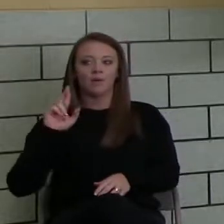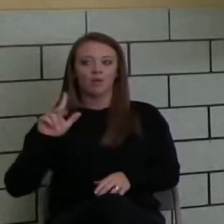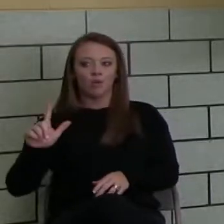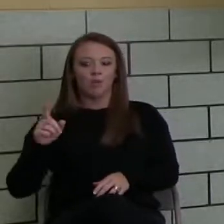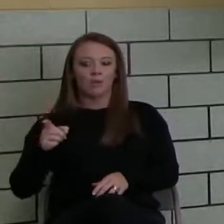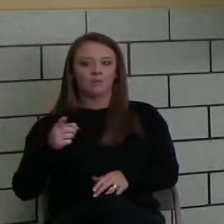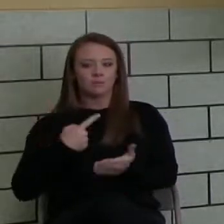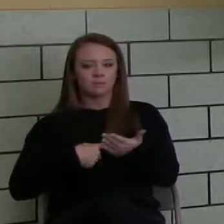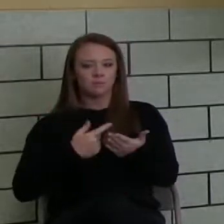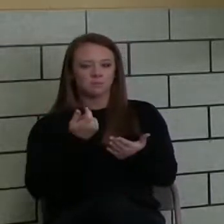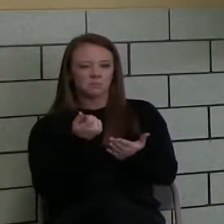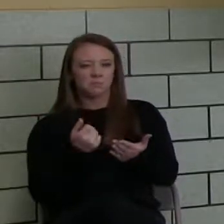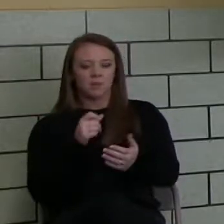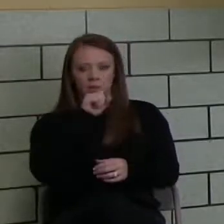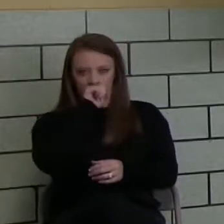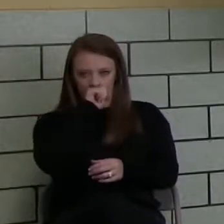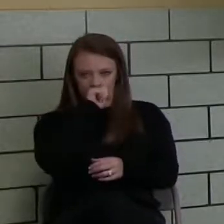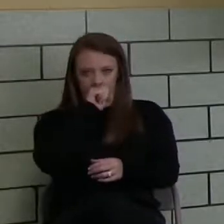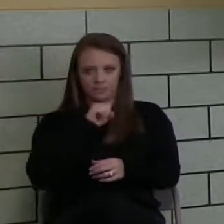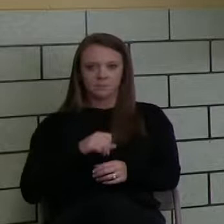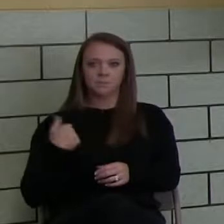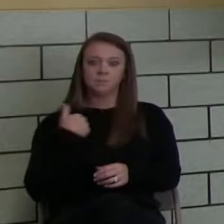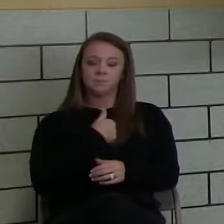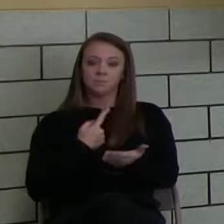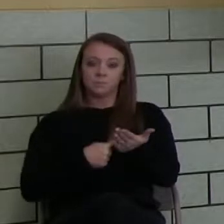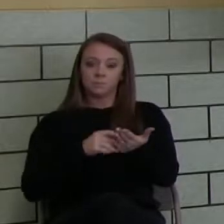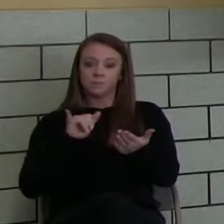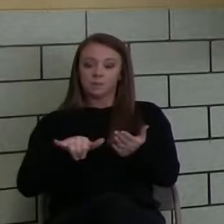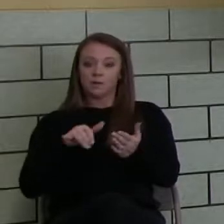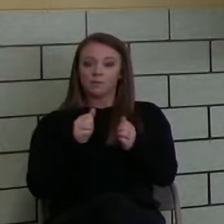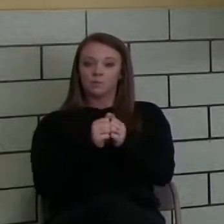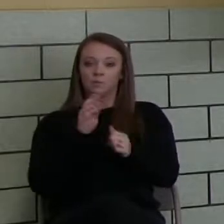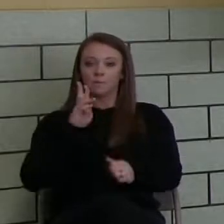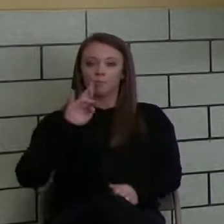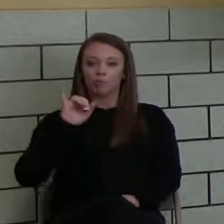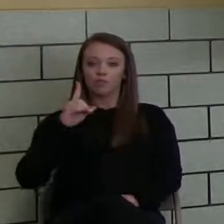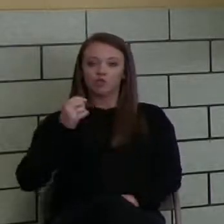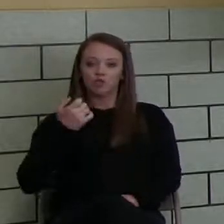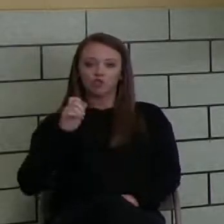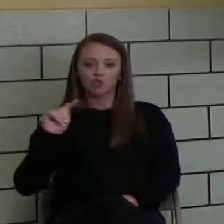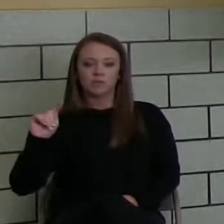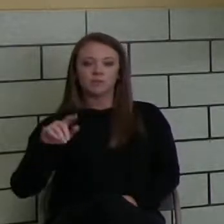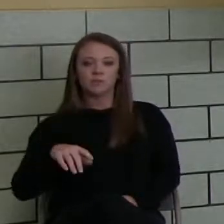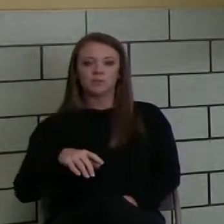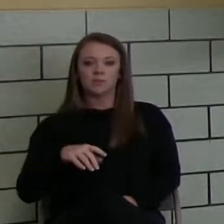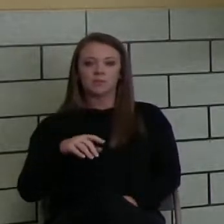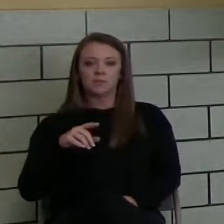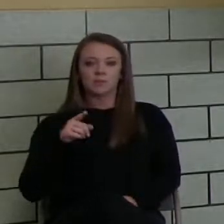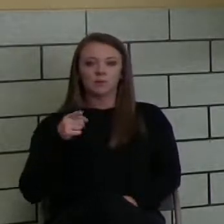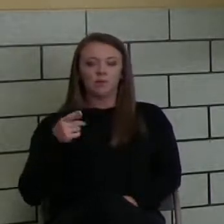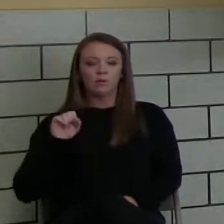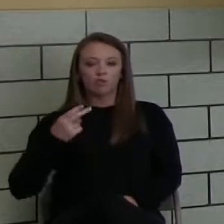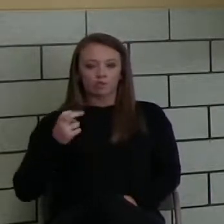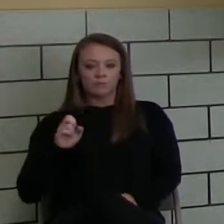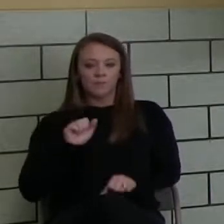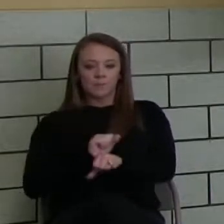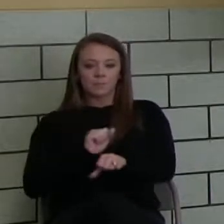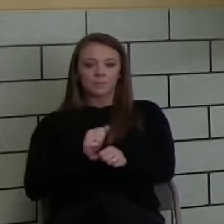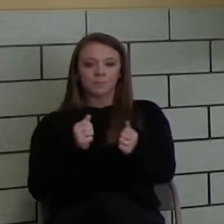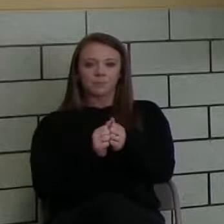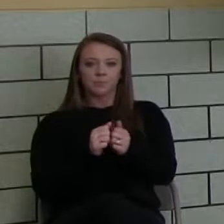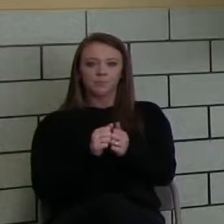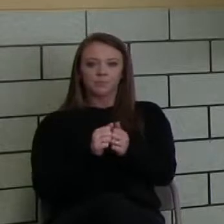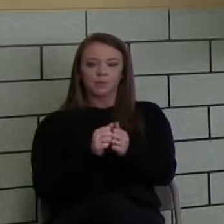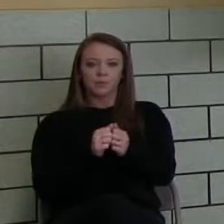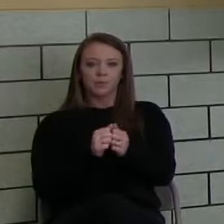fully, we talked about that with Bridget and in the Heart before. We had, Bridget worked with the Heart